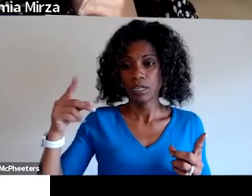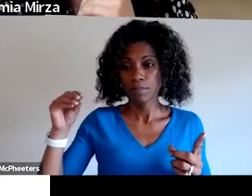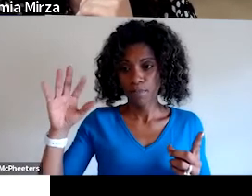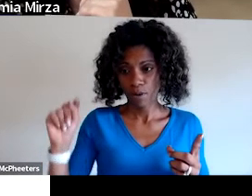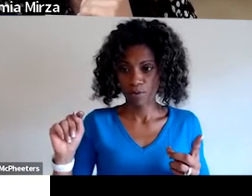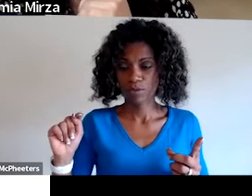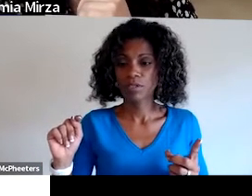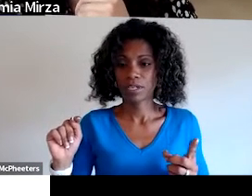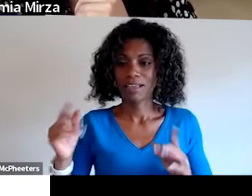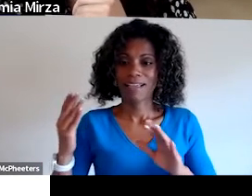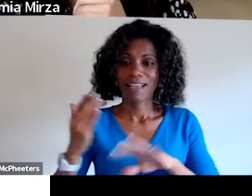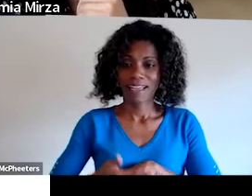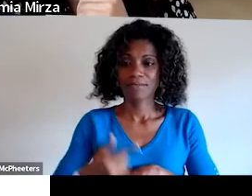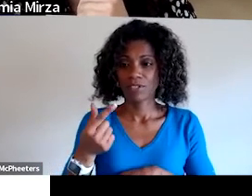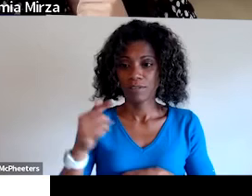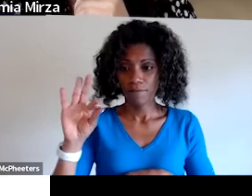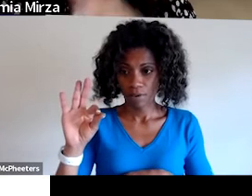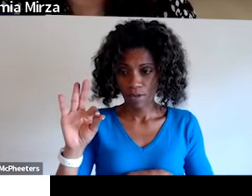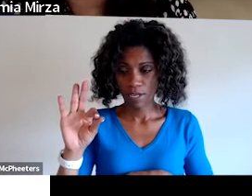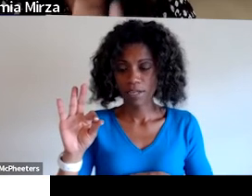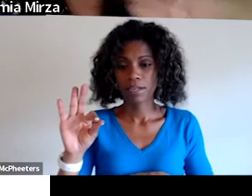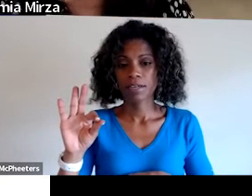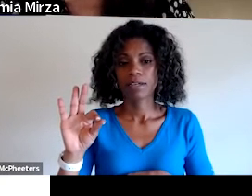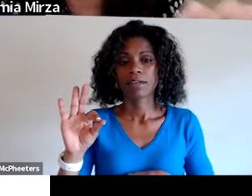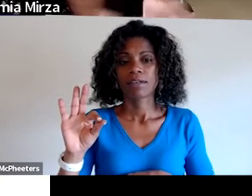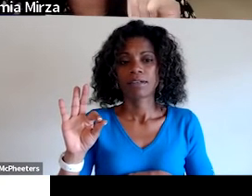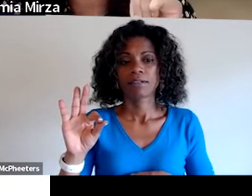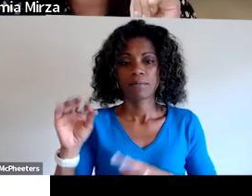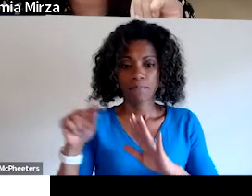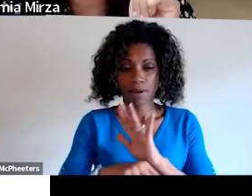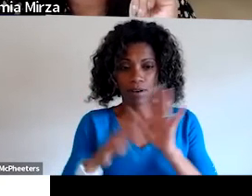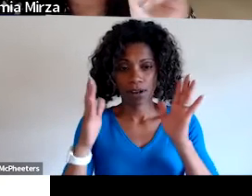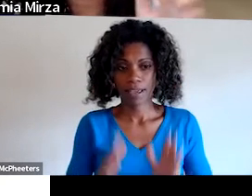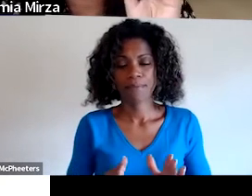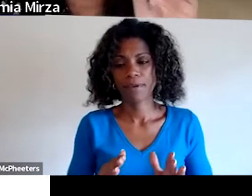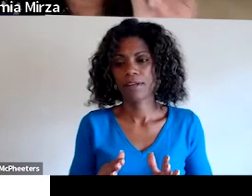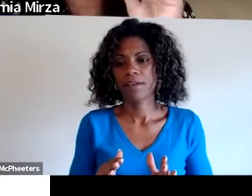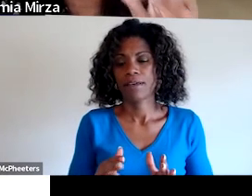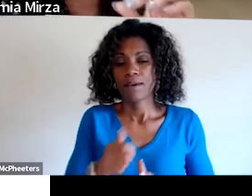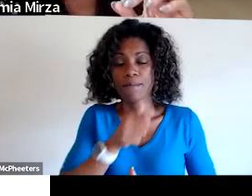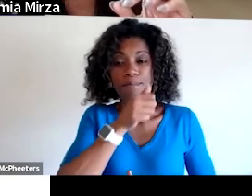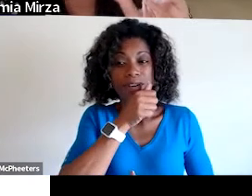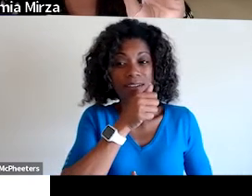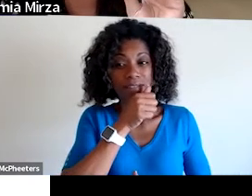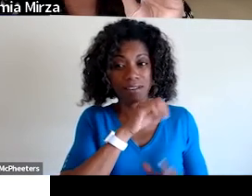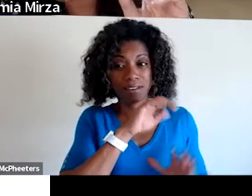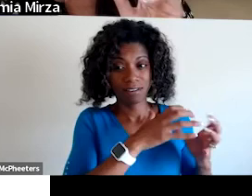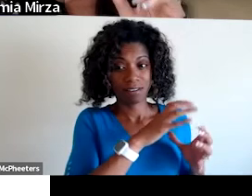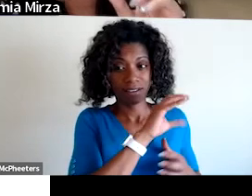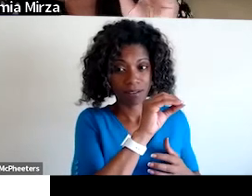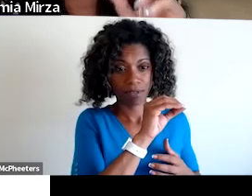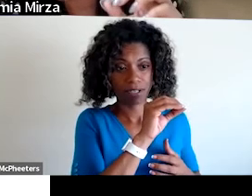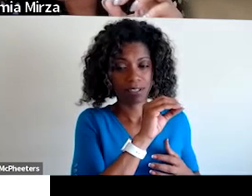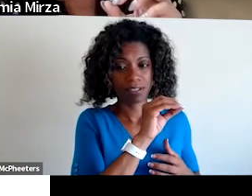Floyd's murder and the BLM movement, for-profit sector committed $50 billion towards